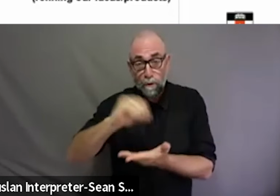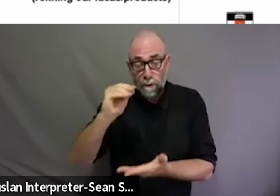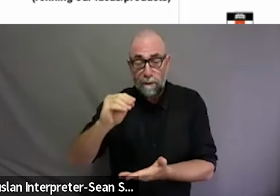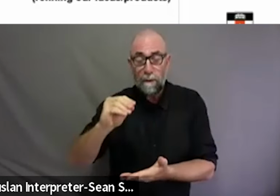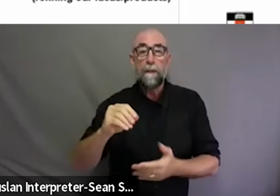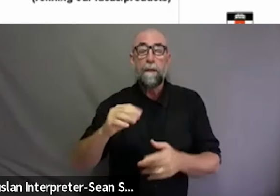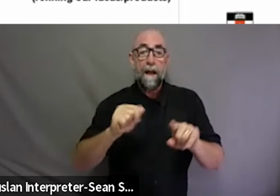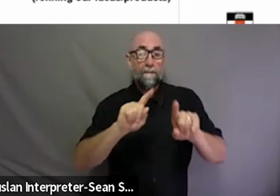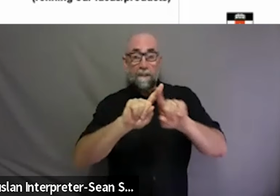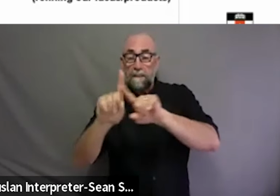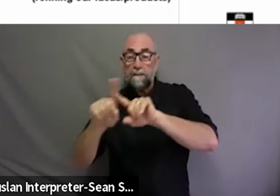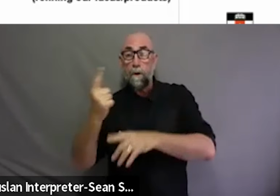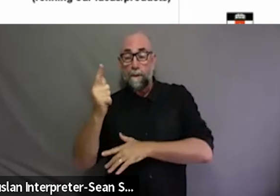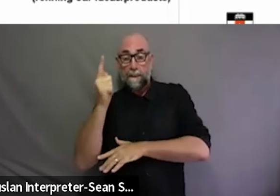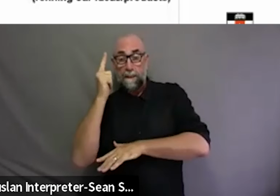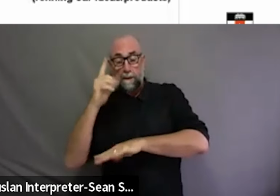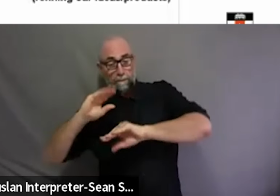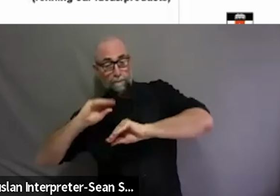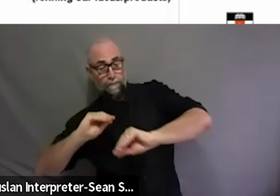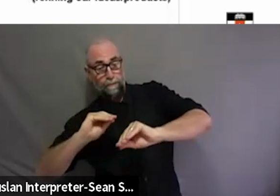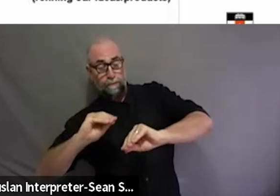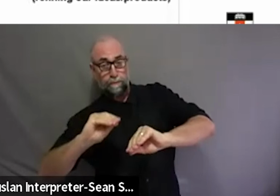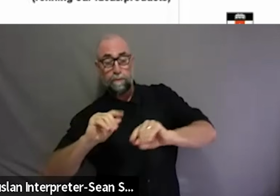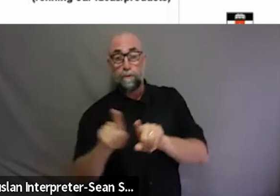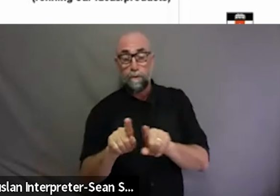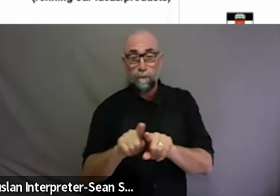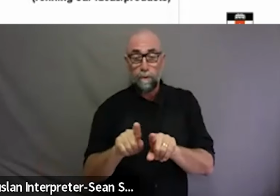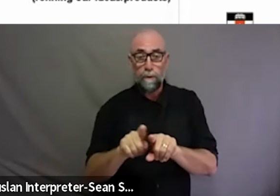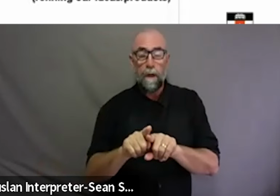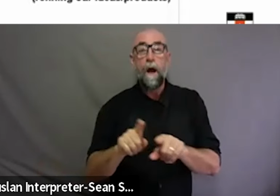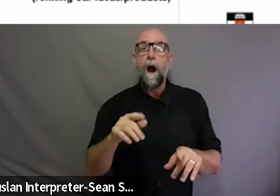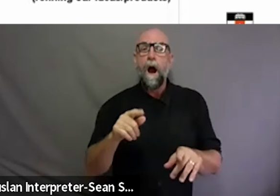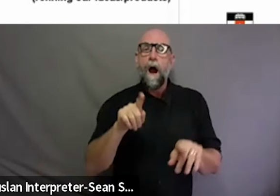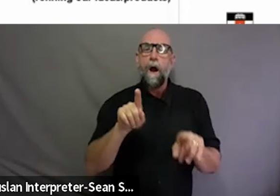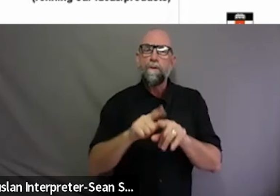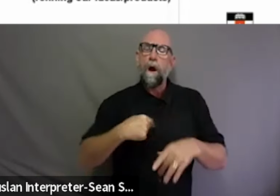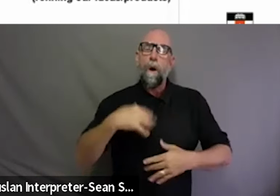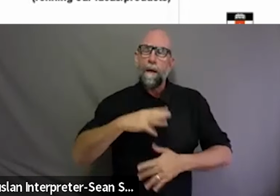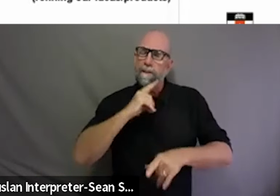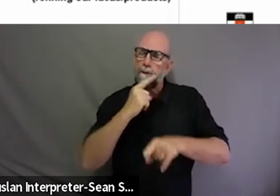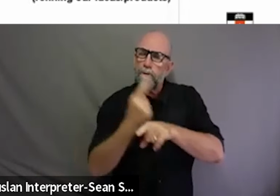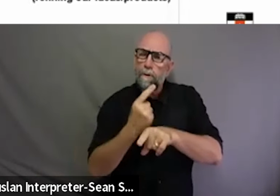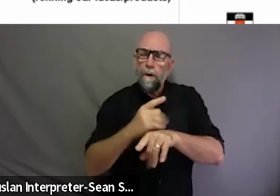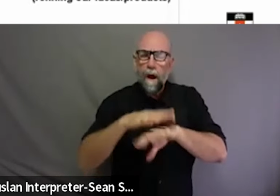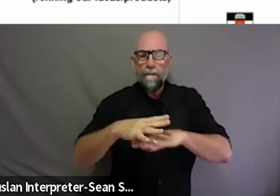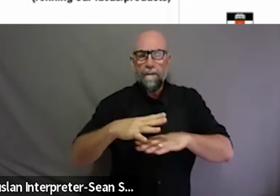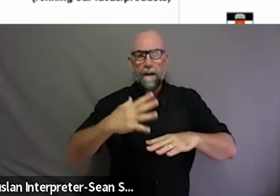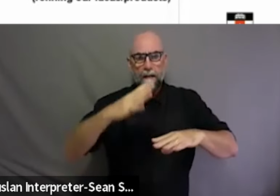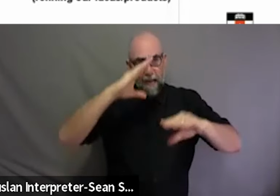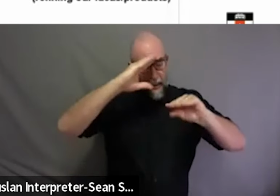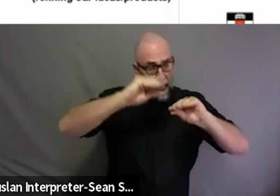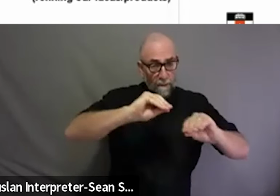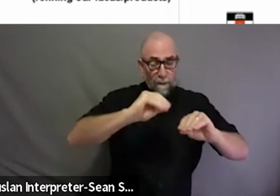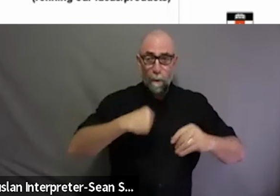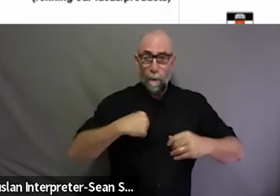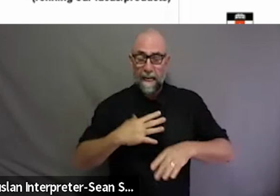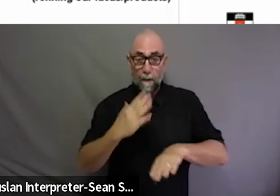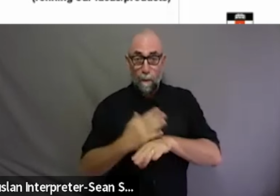neurotypical teaching and professional staff, but to also go on to say that educational co-design and